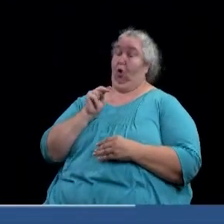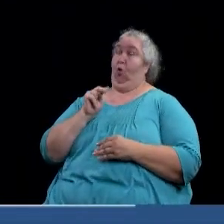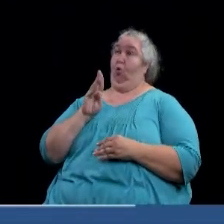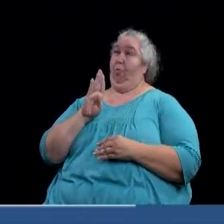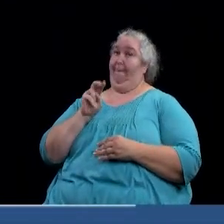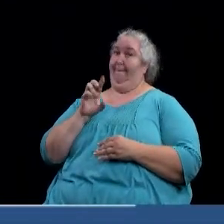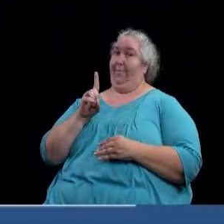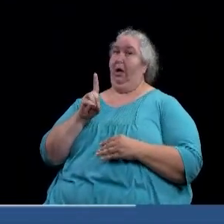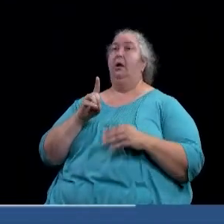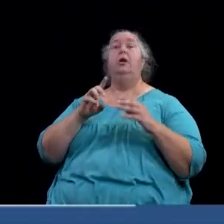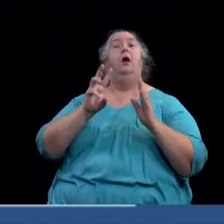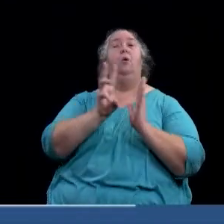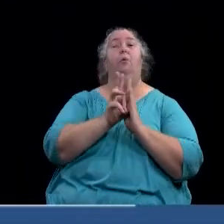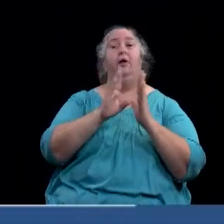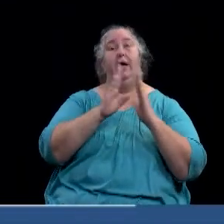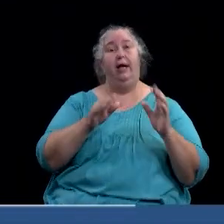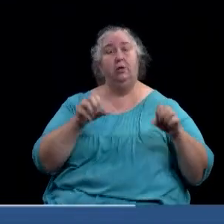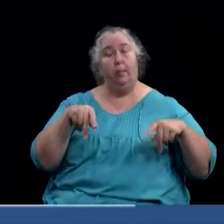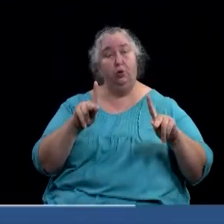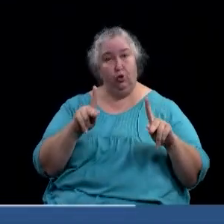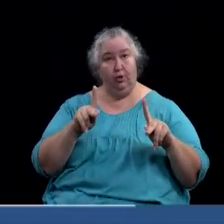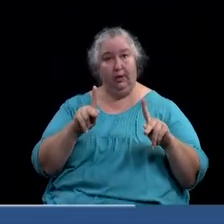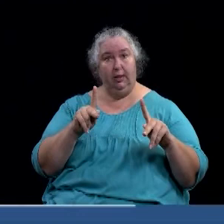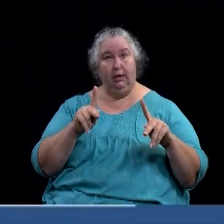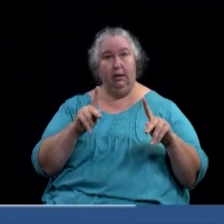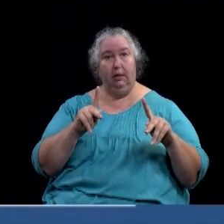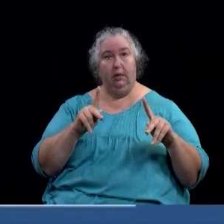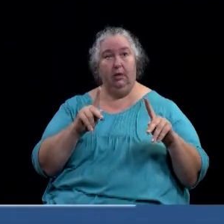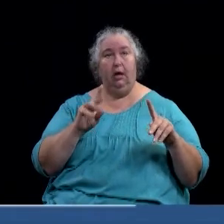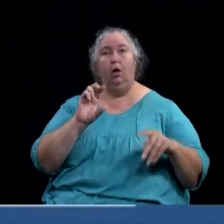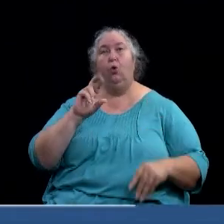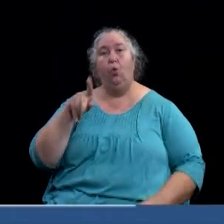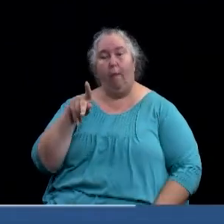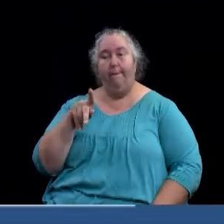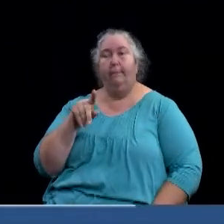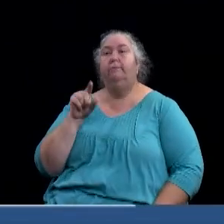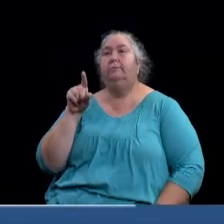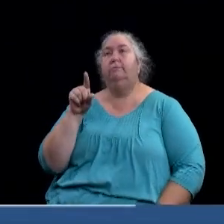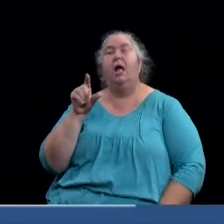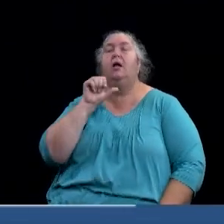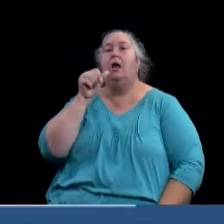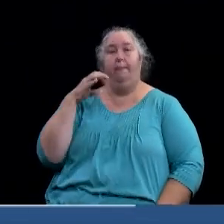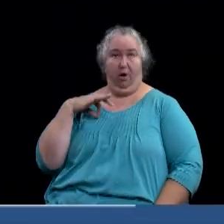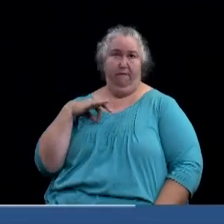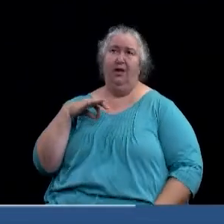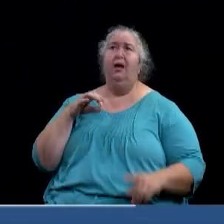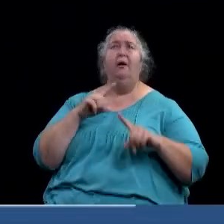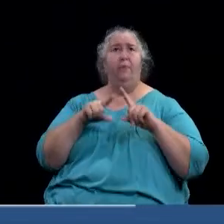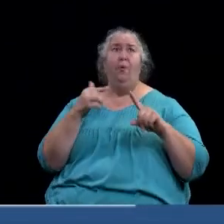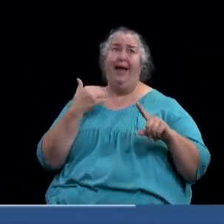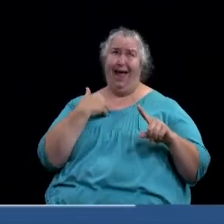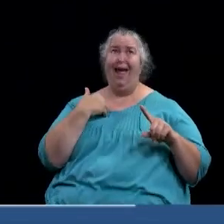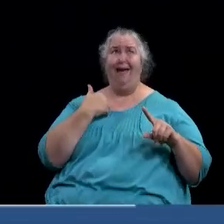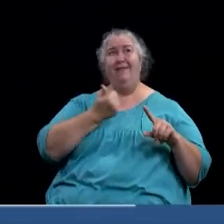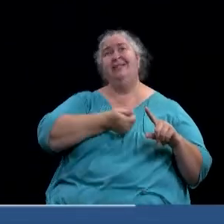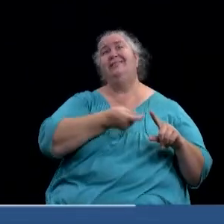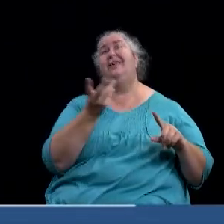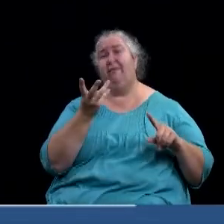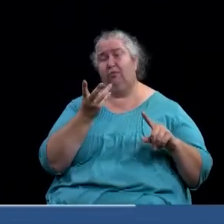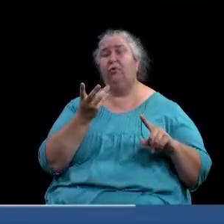Corporation, also as a nonprofit, but we own several other properties that are done